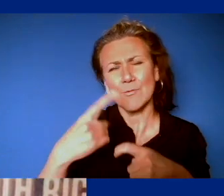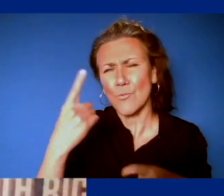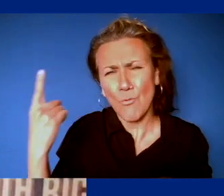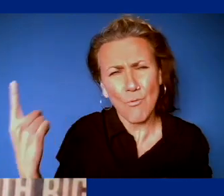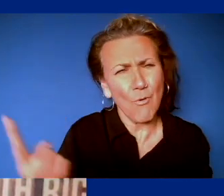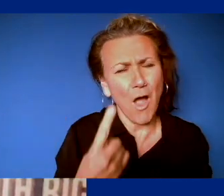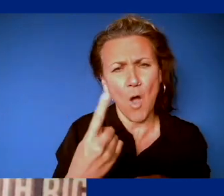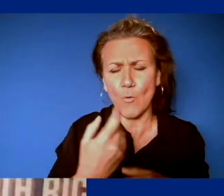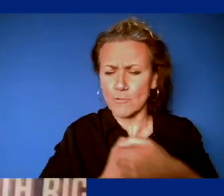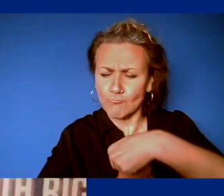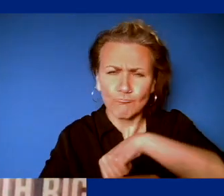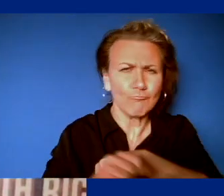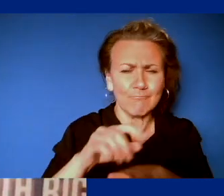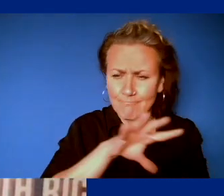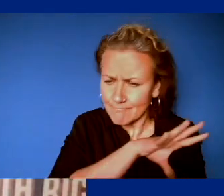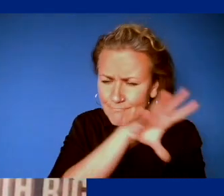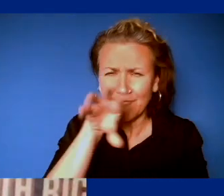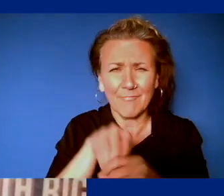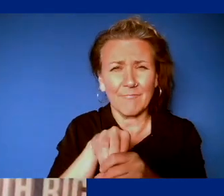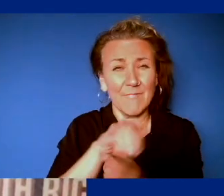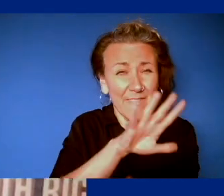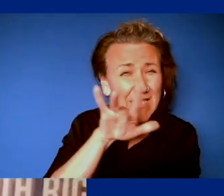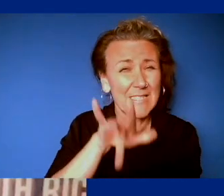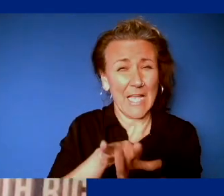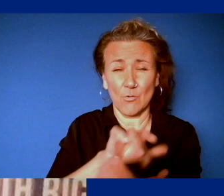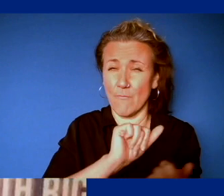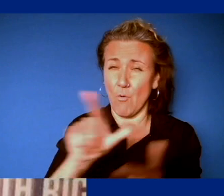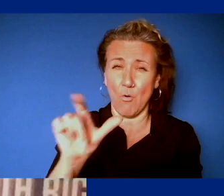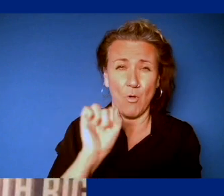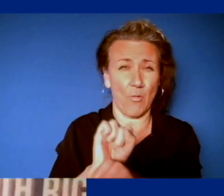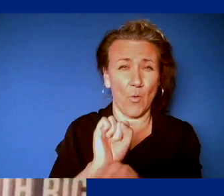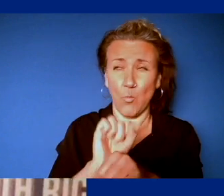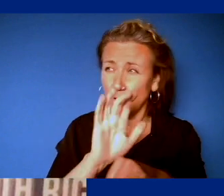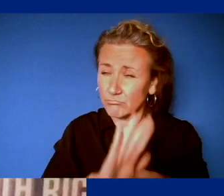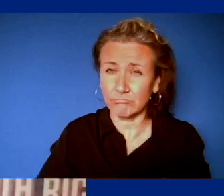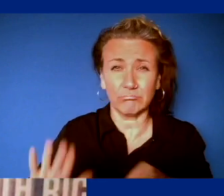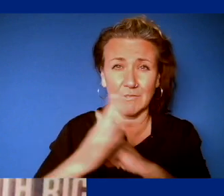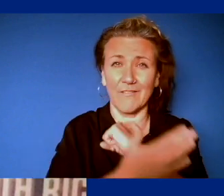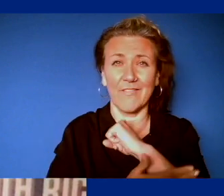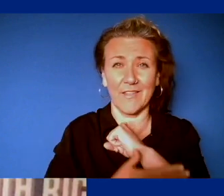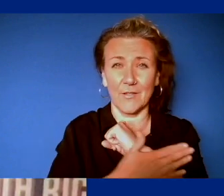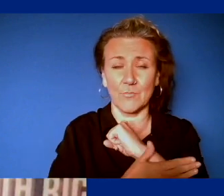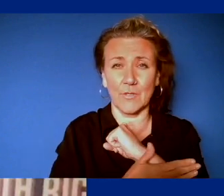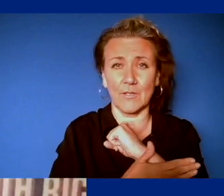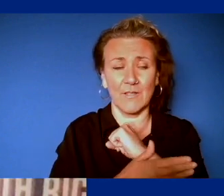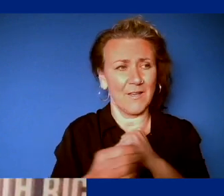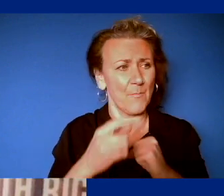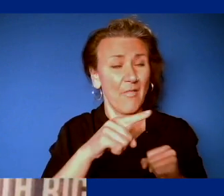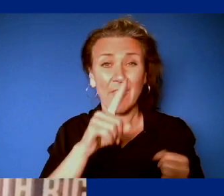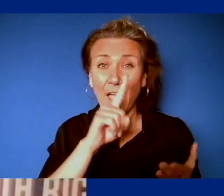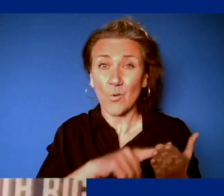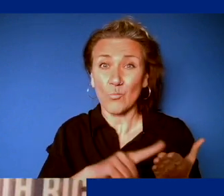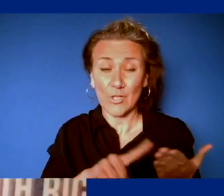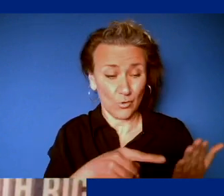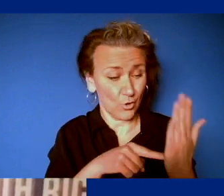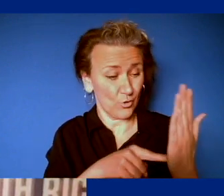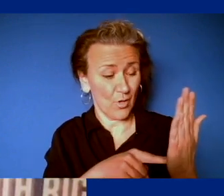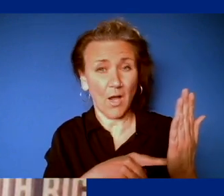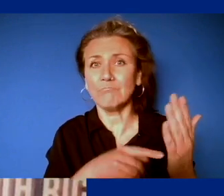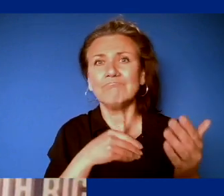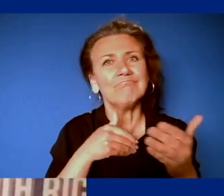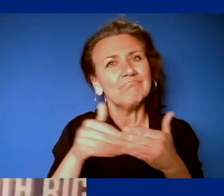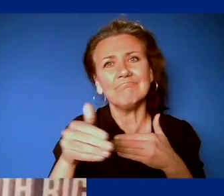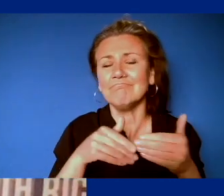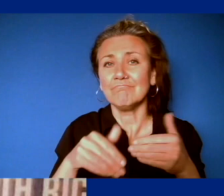have always been at the center of so much important work in our communities across our country. But the research showed that even